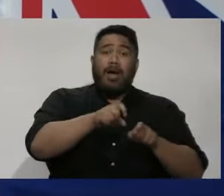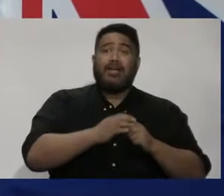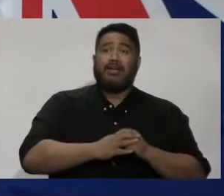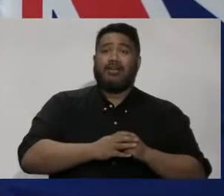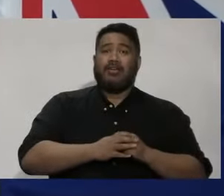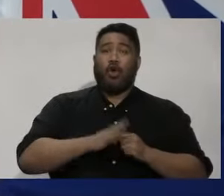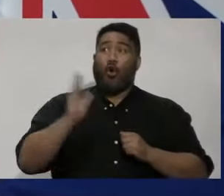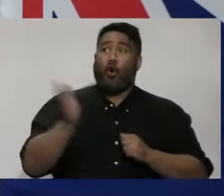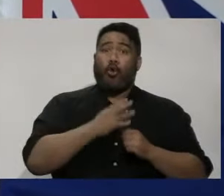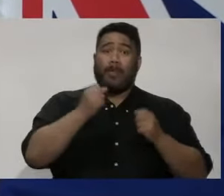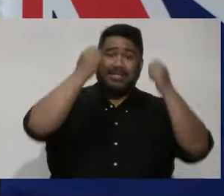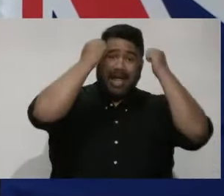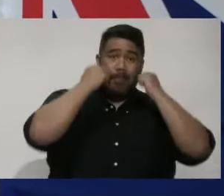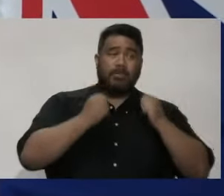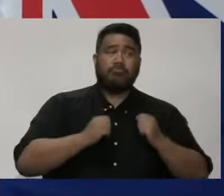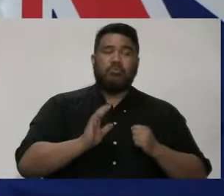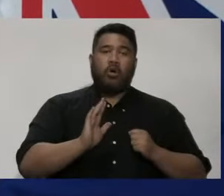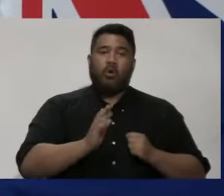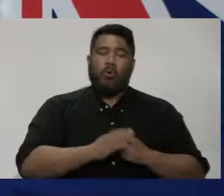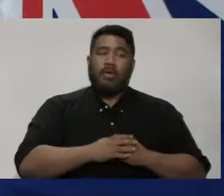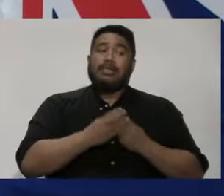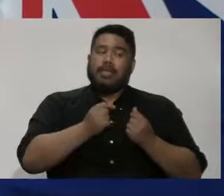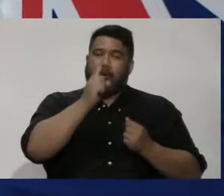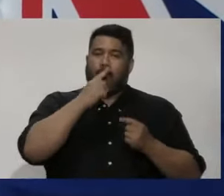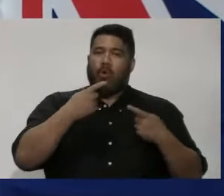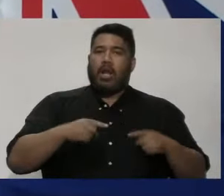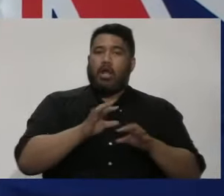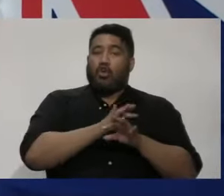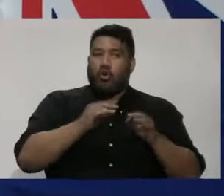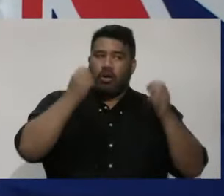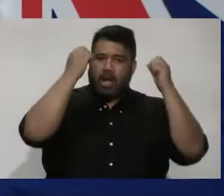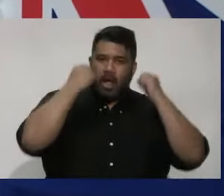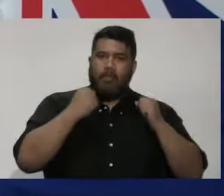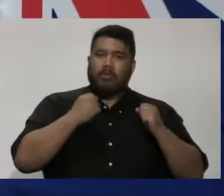require a letter usually from their doctor if they didn't, if it was.